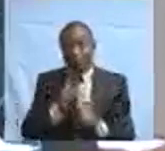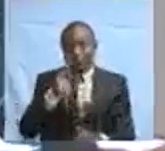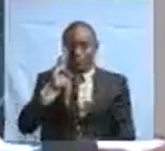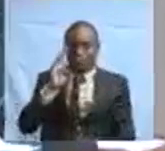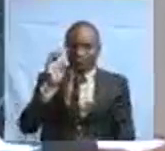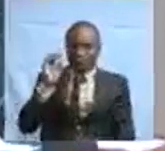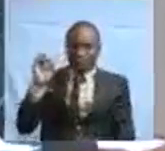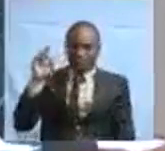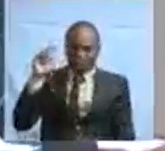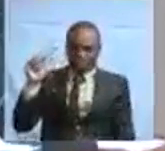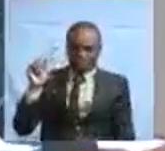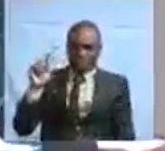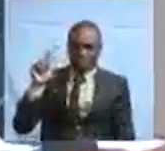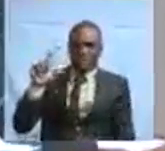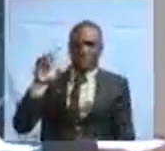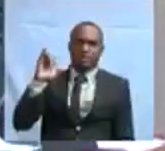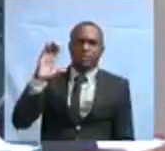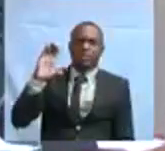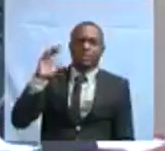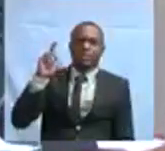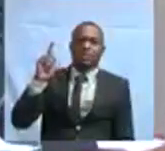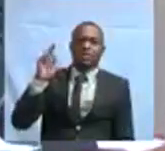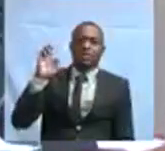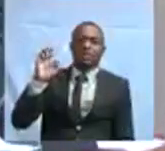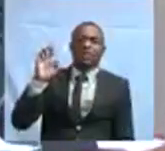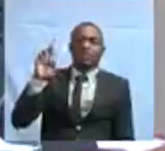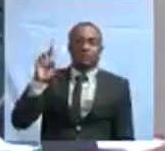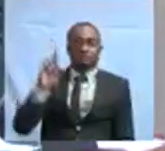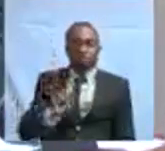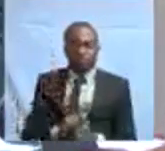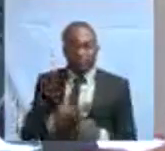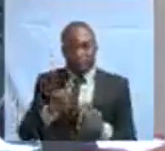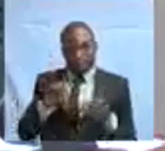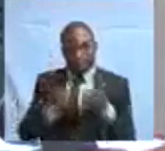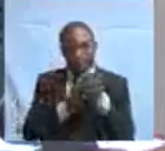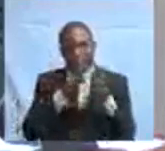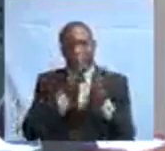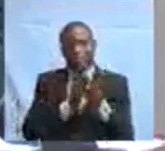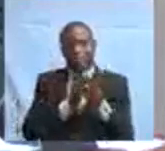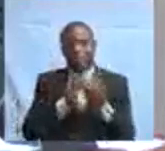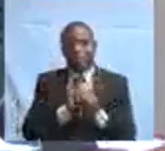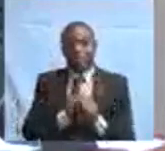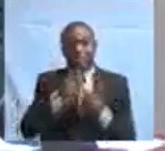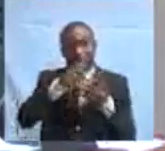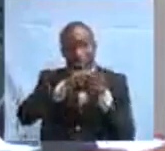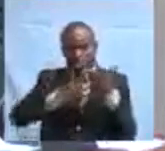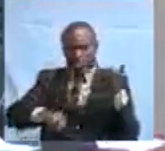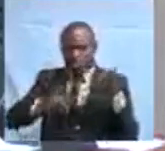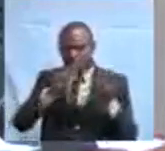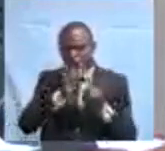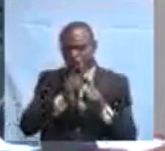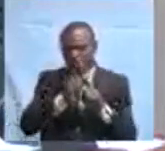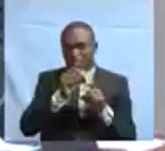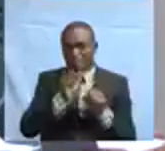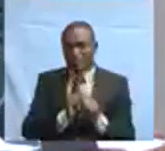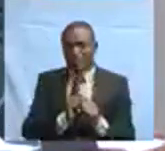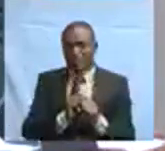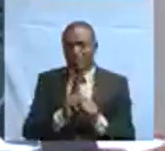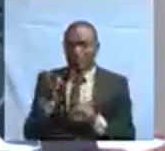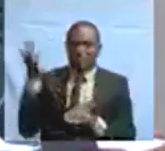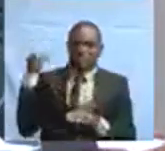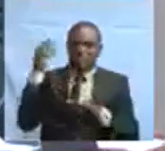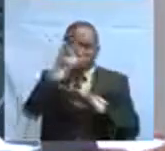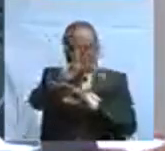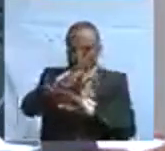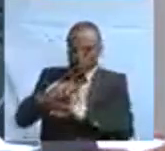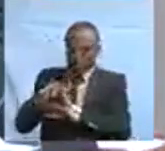bootlicker. But the point of order I'm raising is, I think withdraw the word former bulldozer and